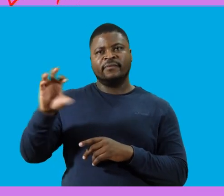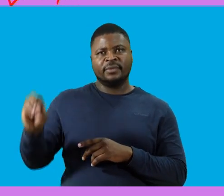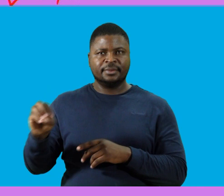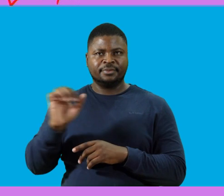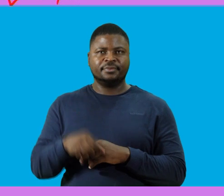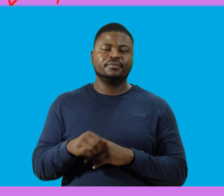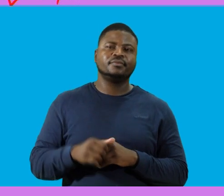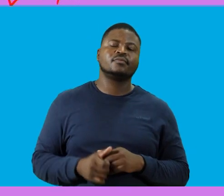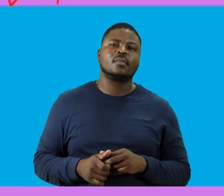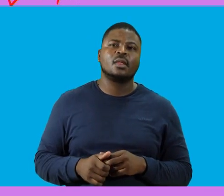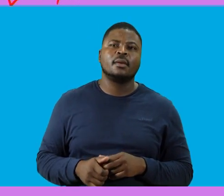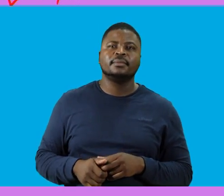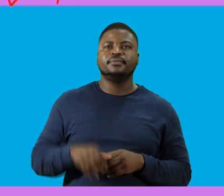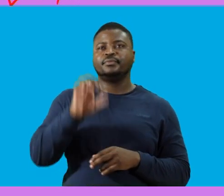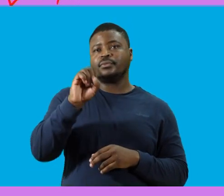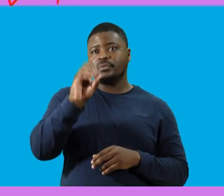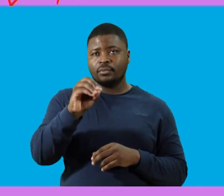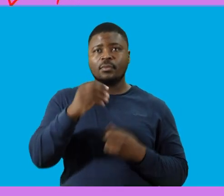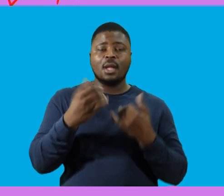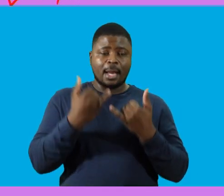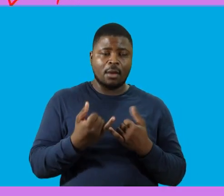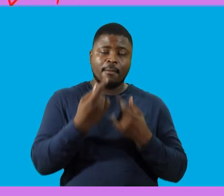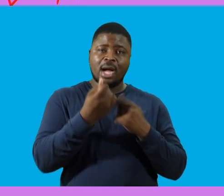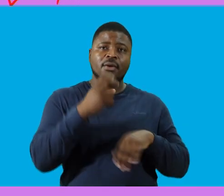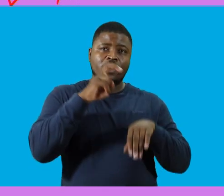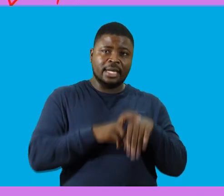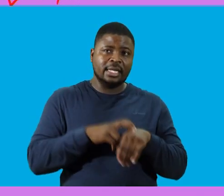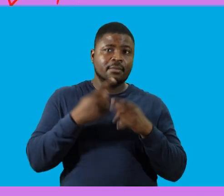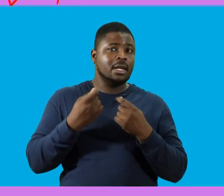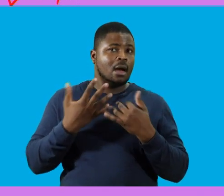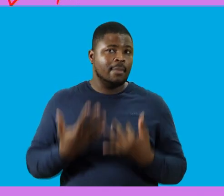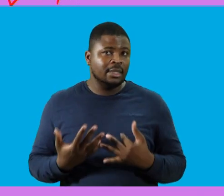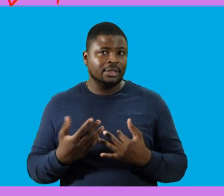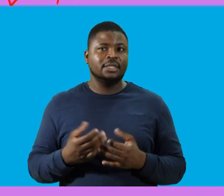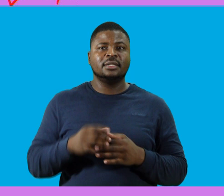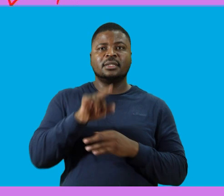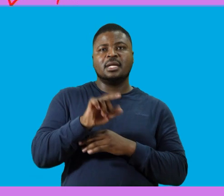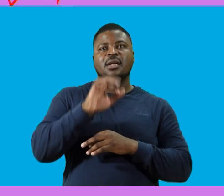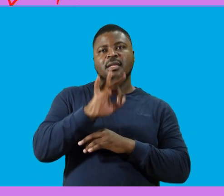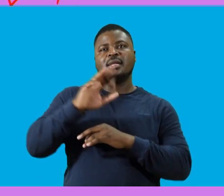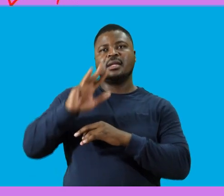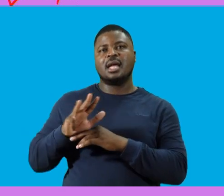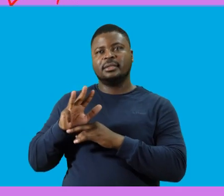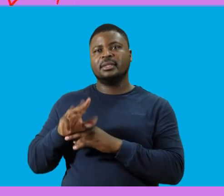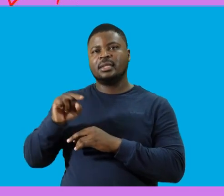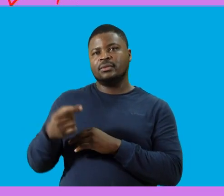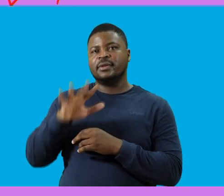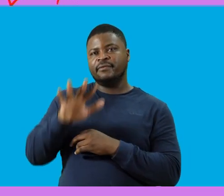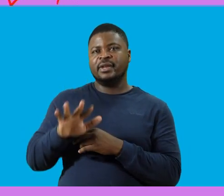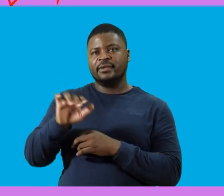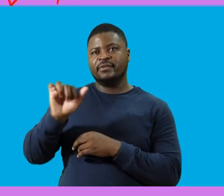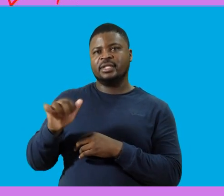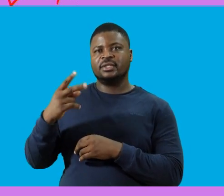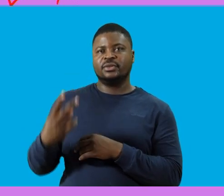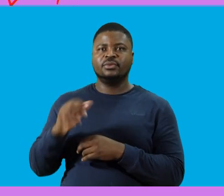39,562 Rand 50. Now, that is what she needs. What is her income going to be?